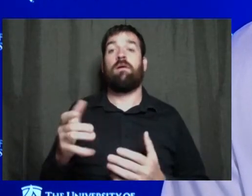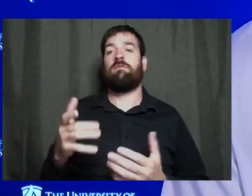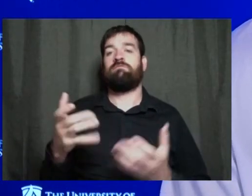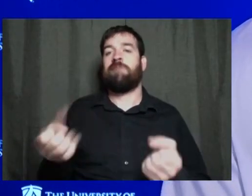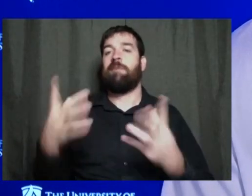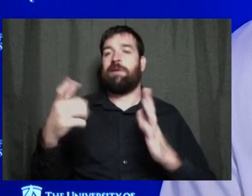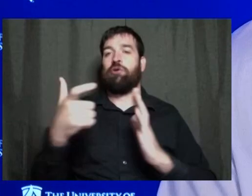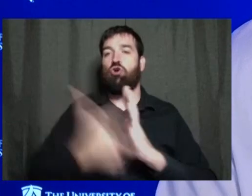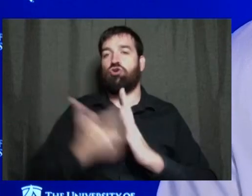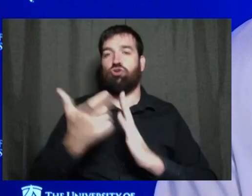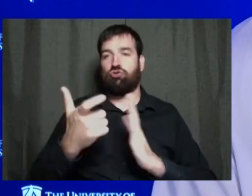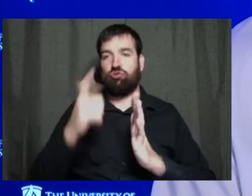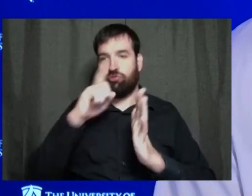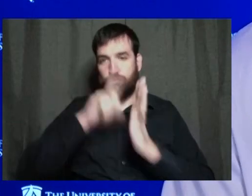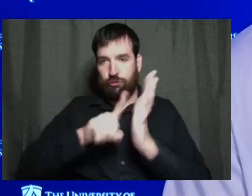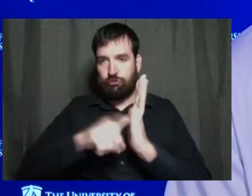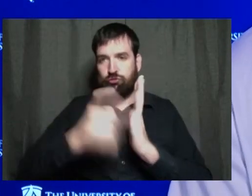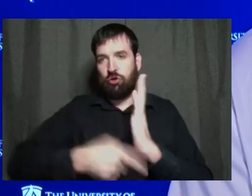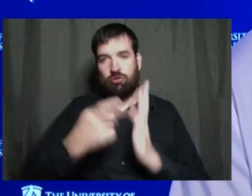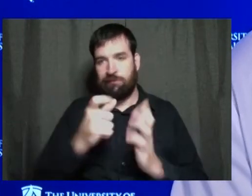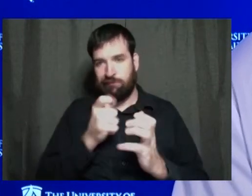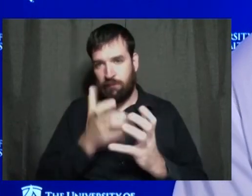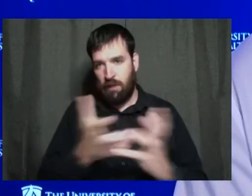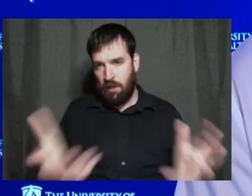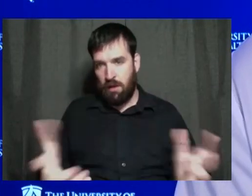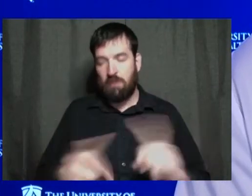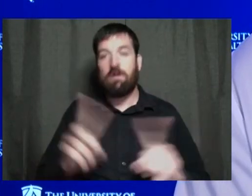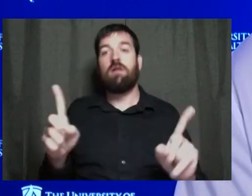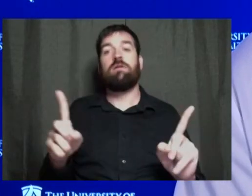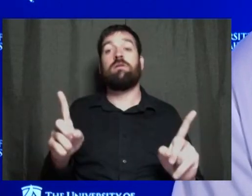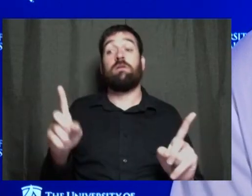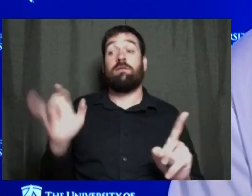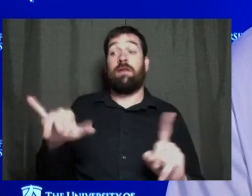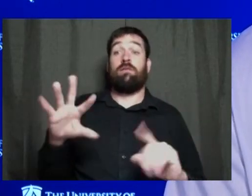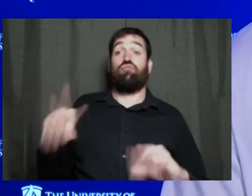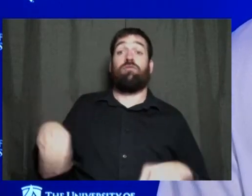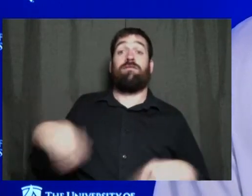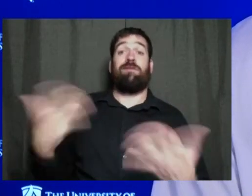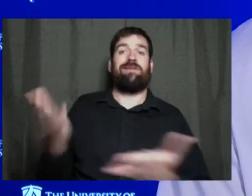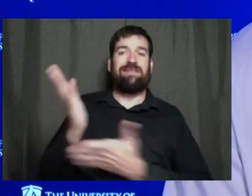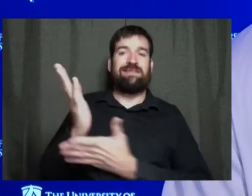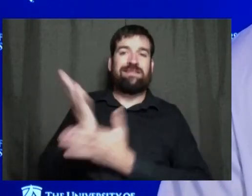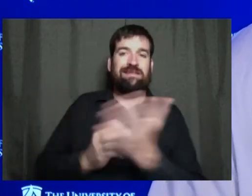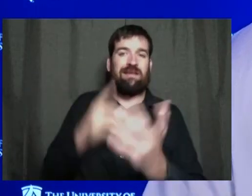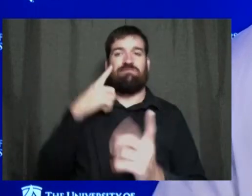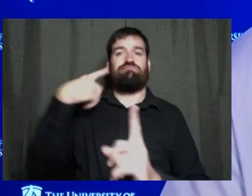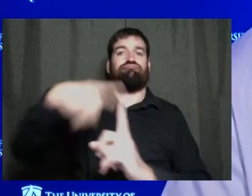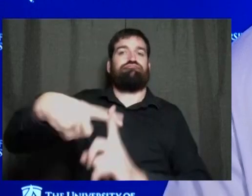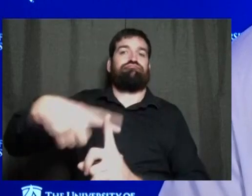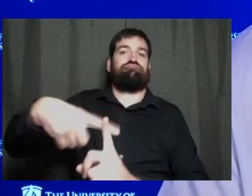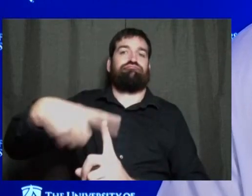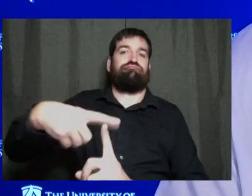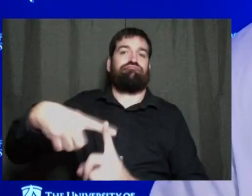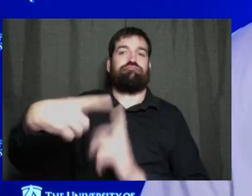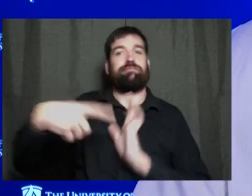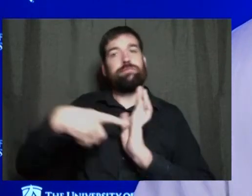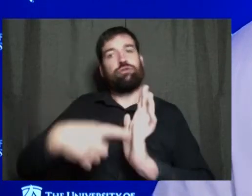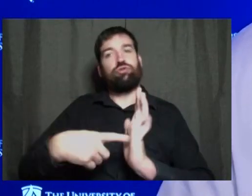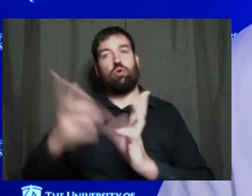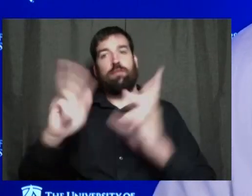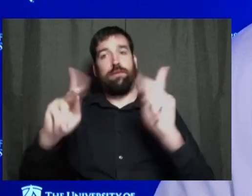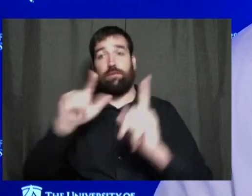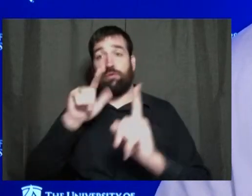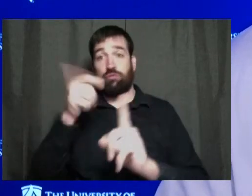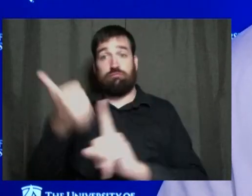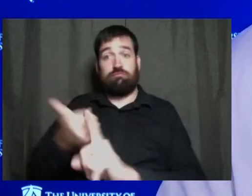research articles is small, but I think that provides us with some optimism in showing that people who were vaccinated